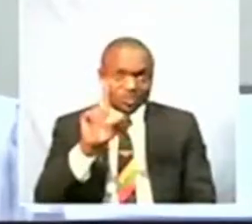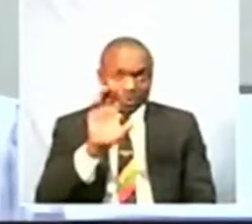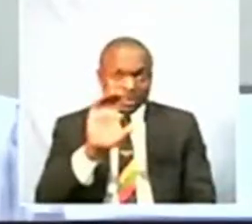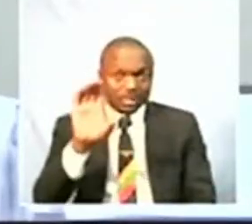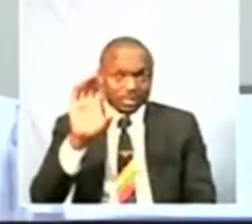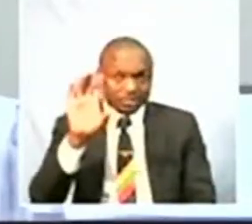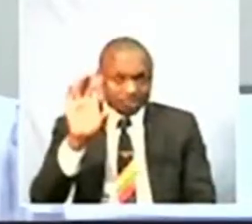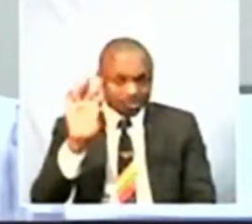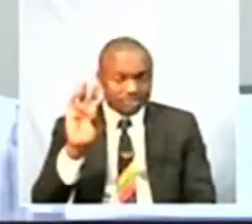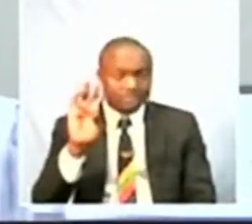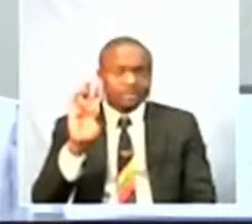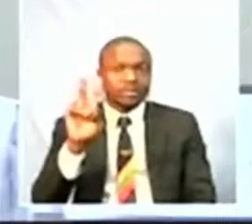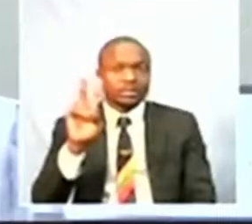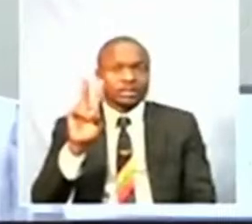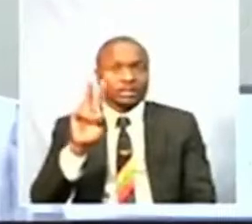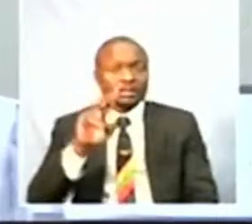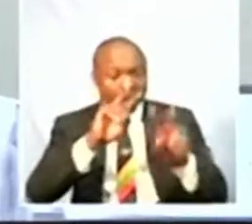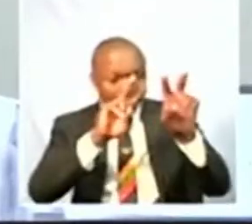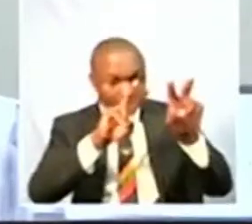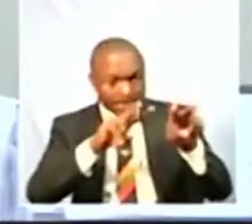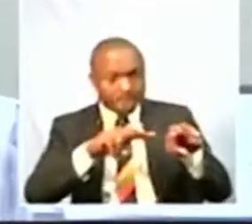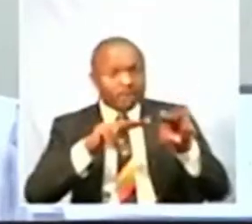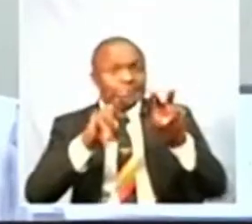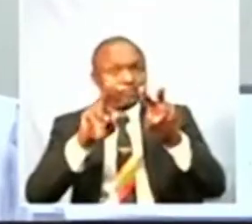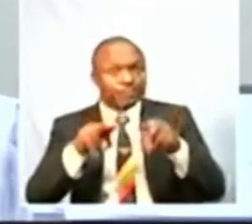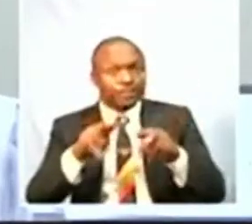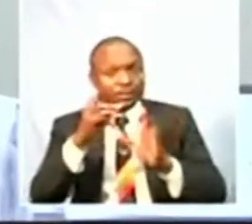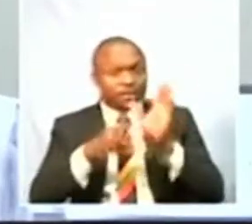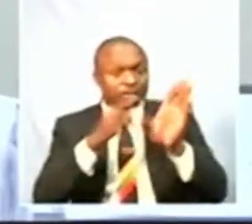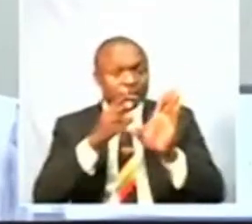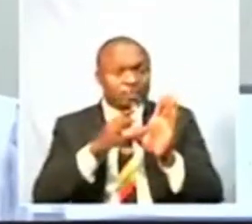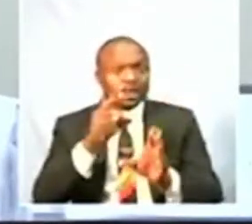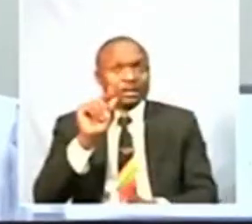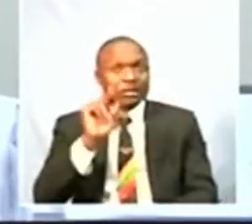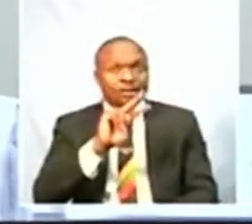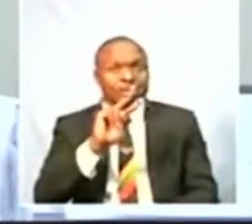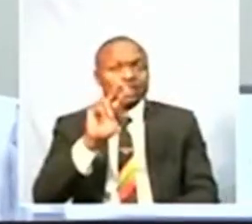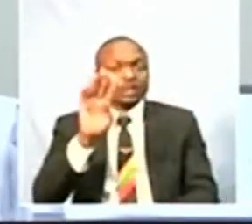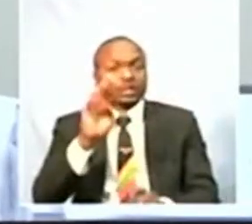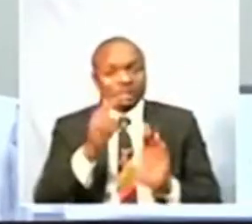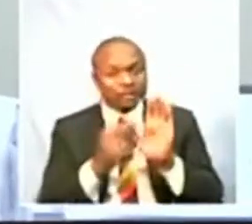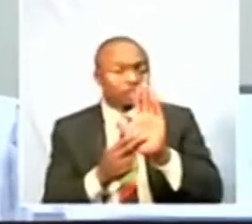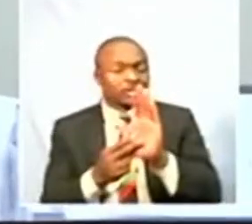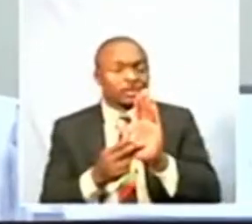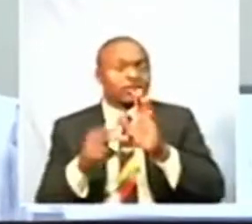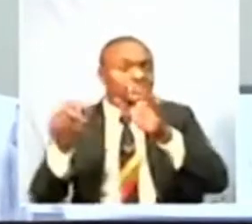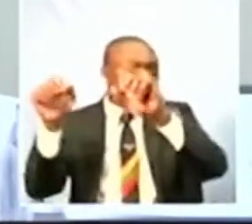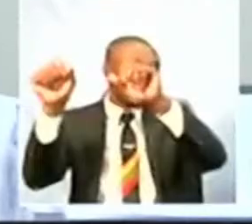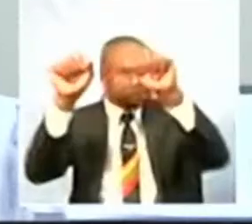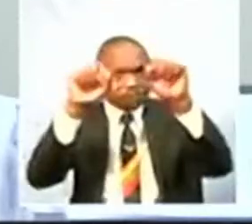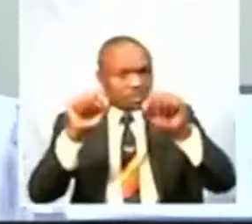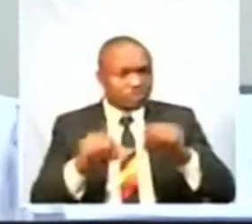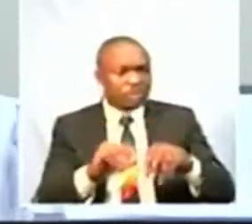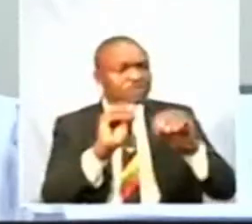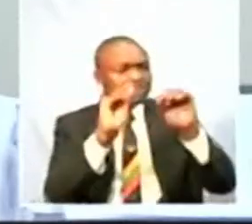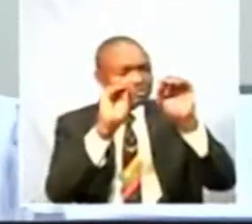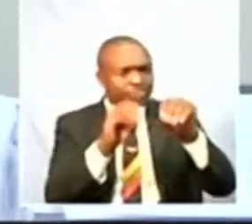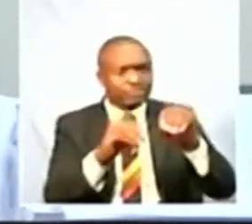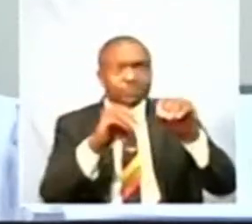172. A physical inspection carried out in May 2024 revealed that the structure had not been roofed.